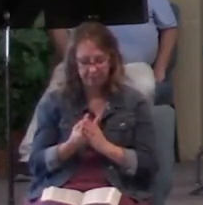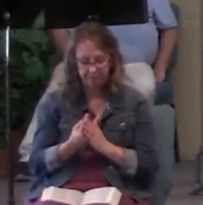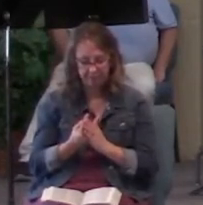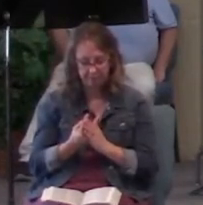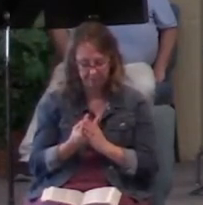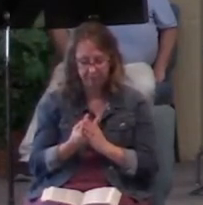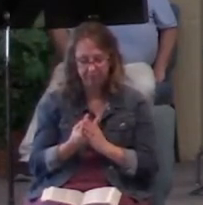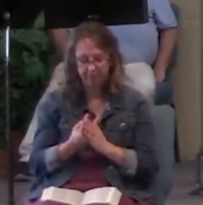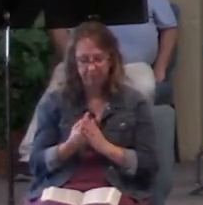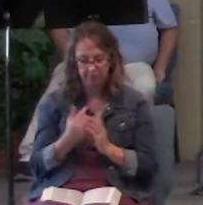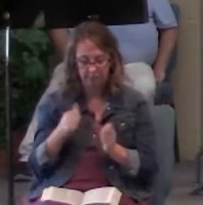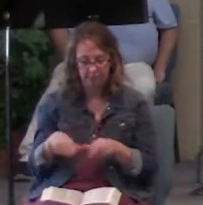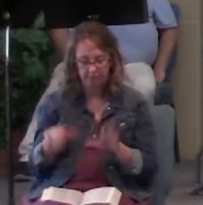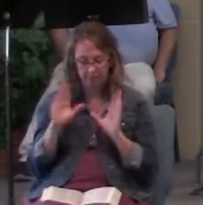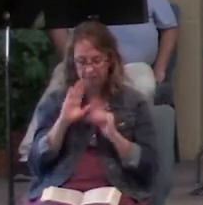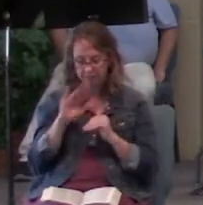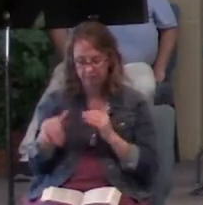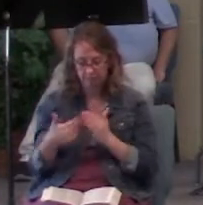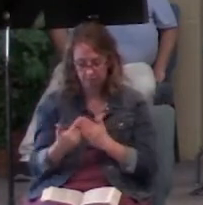He gave us all.